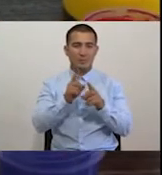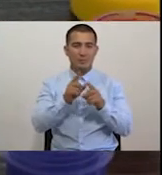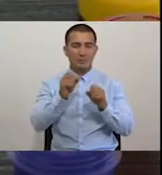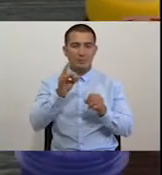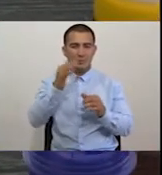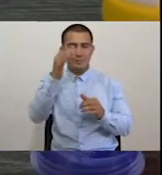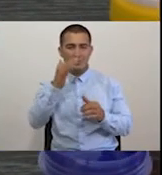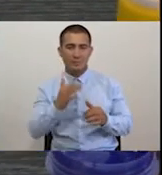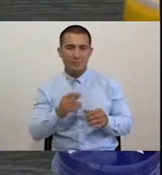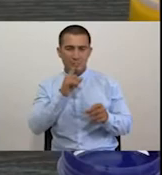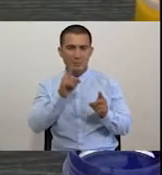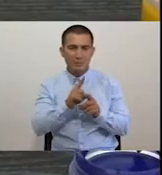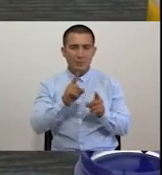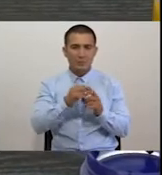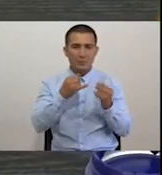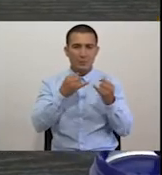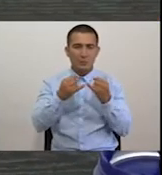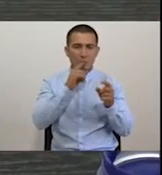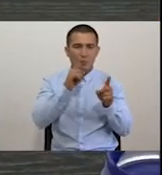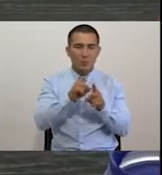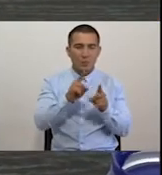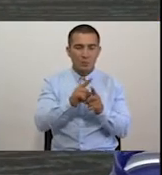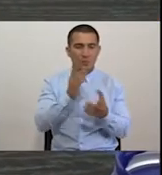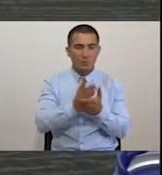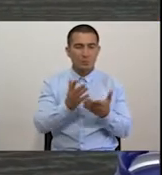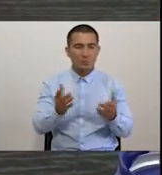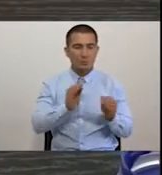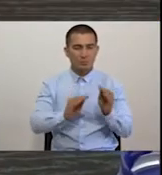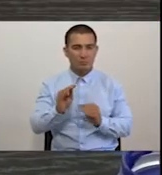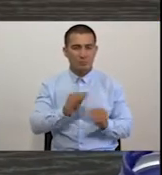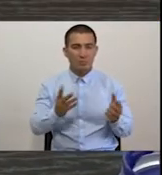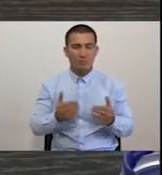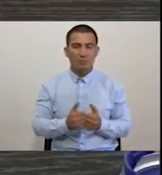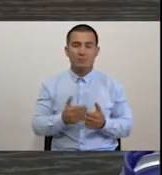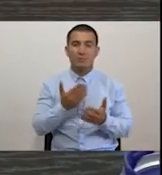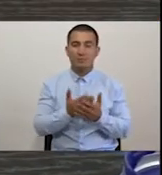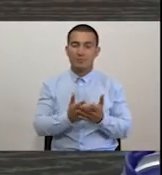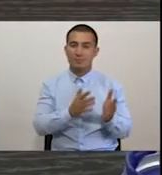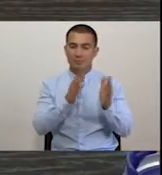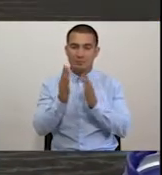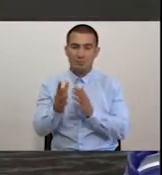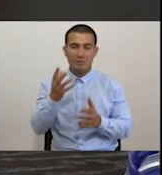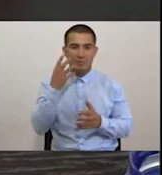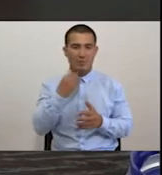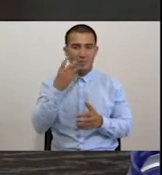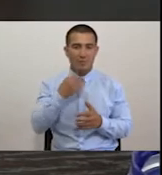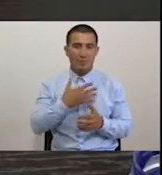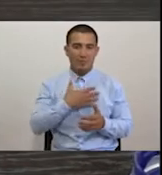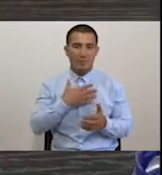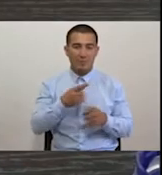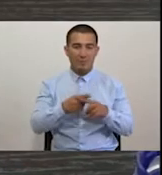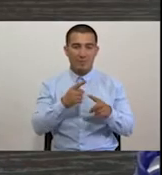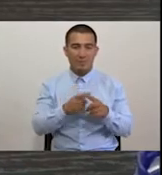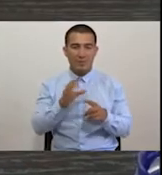past qismlarida ham mana shunday sariq tusdagi ranglar ko'rinayapti. Ana endi olmamizning yarim